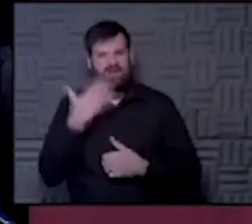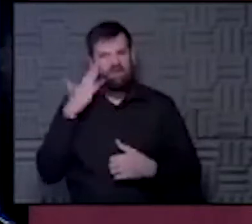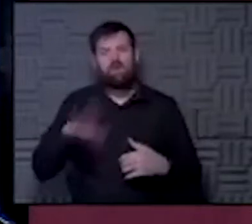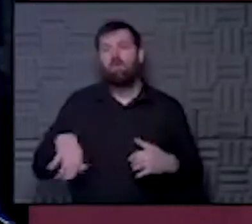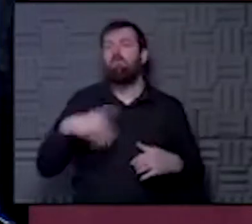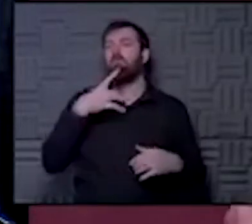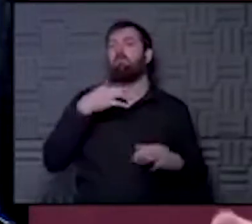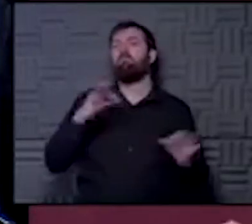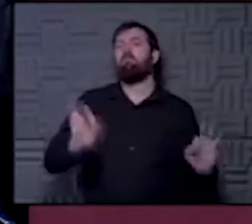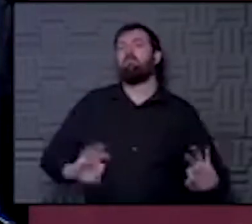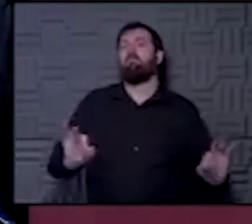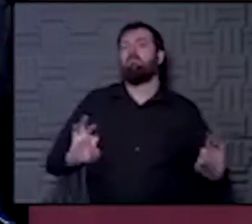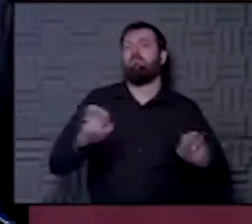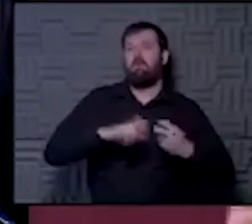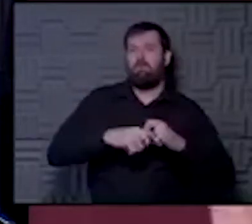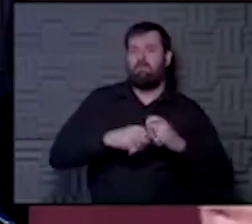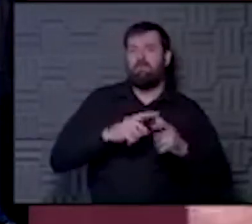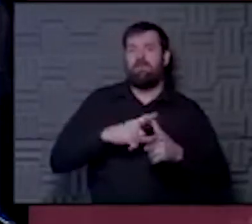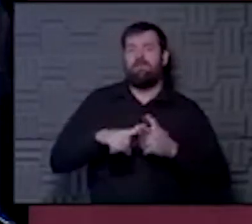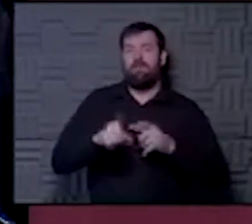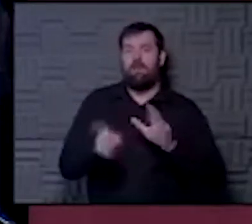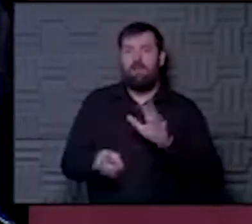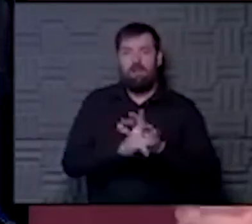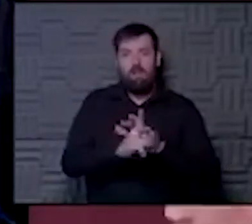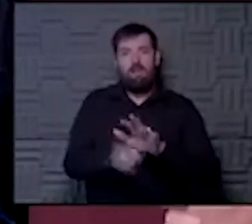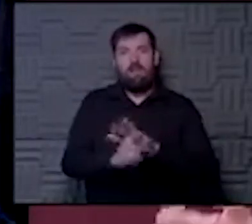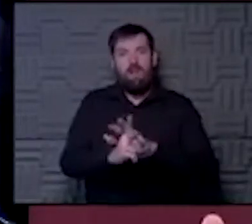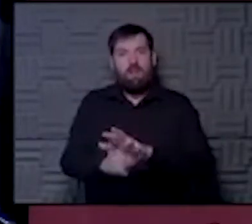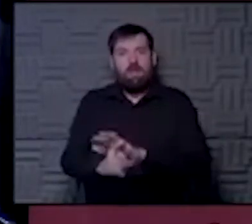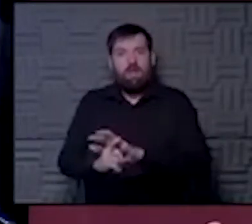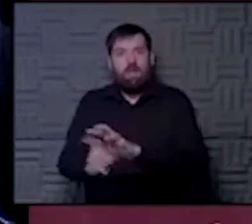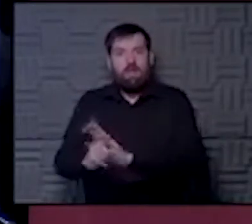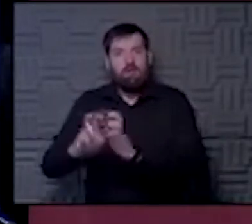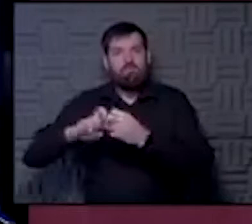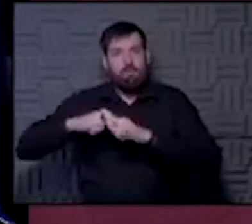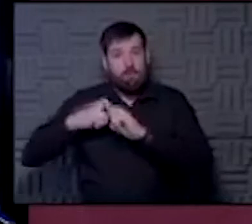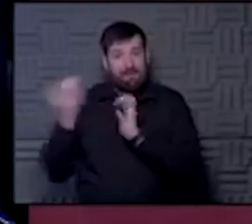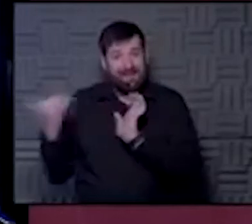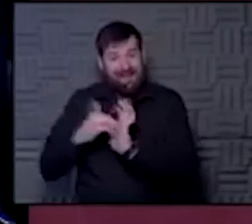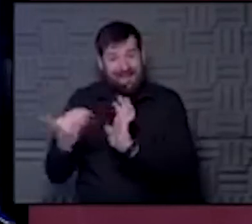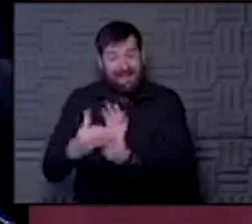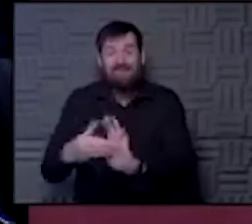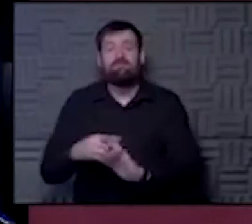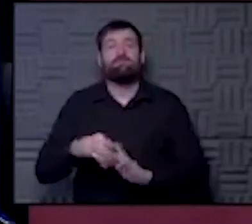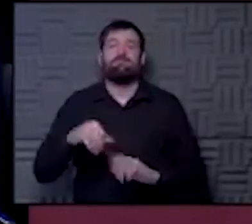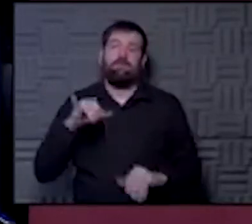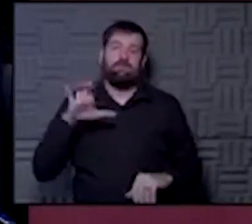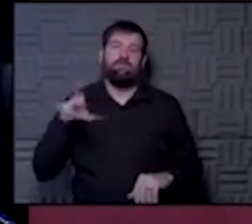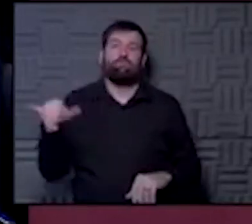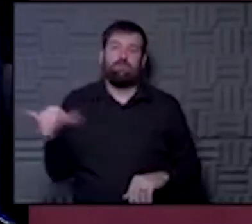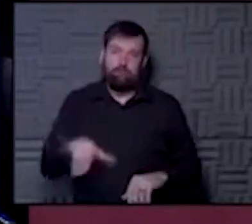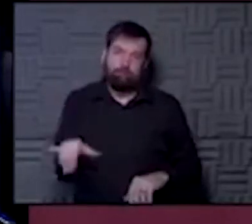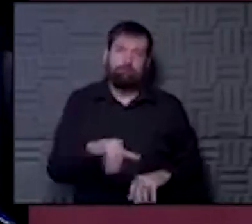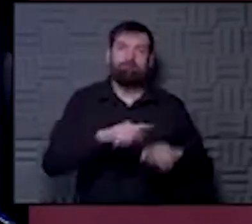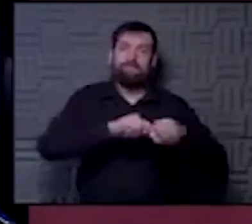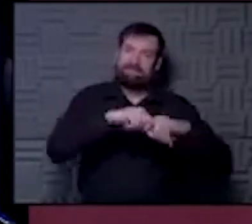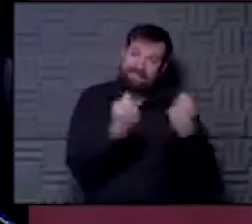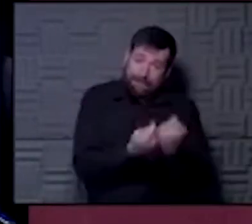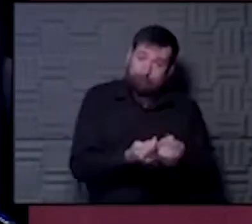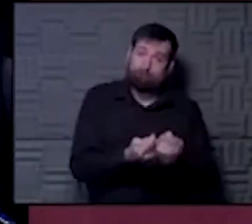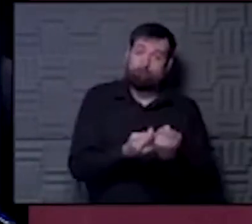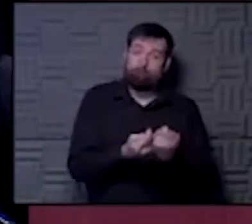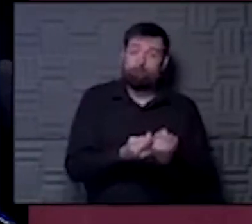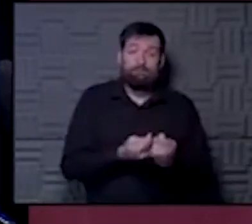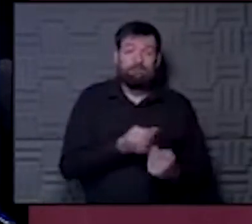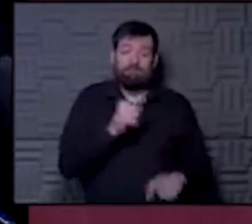mistakes, suddenly the team starts having mistakes and you can't advance the ball and things don't go as well. In the ICU, it's very much a team sport, and if you can't